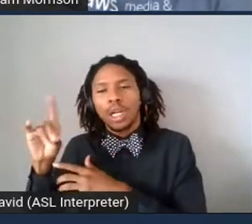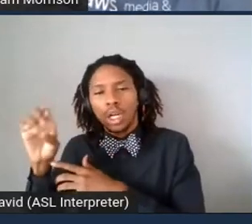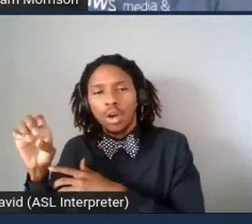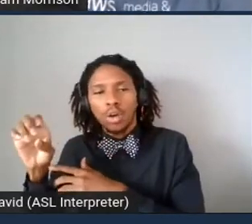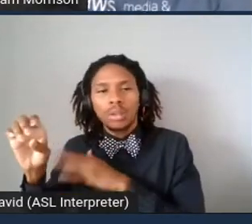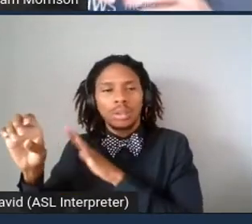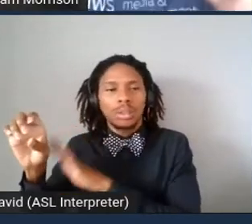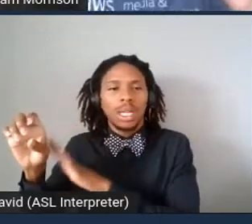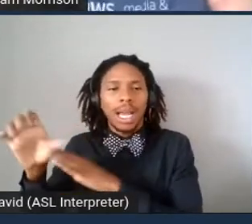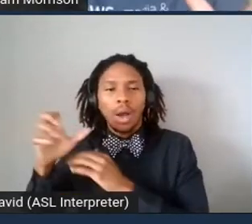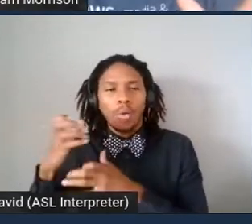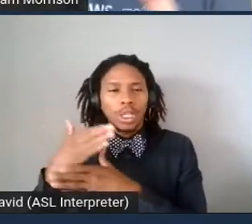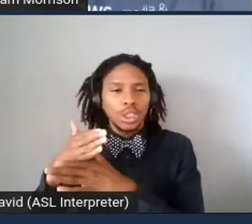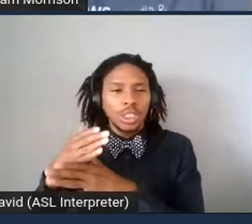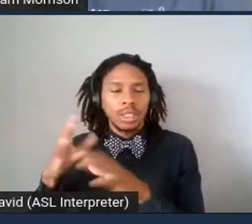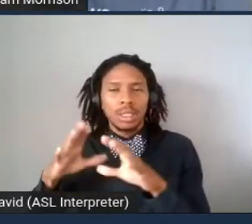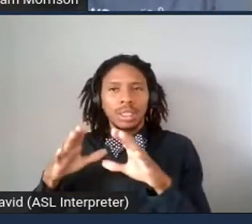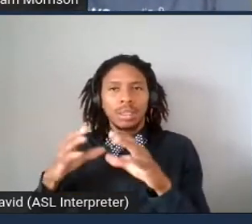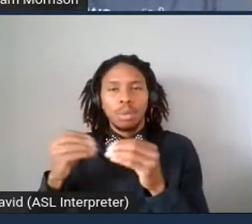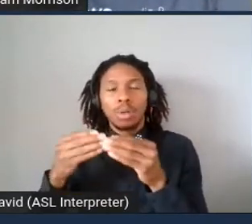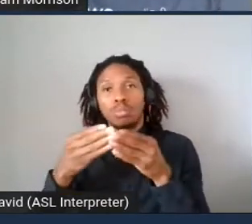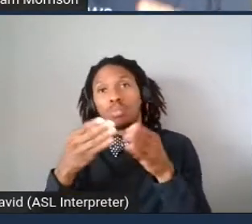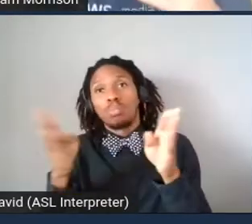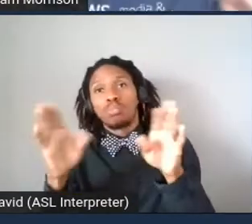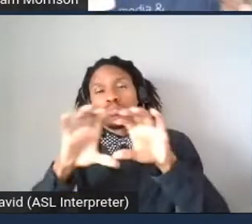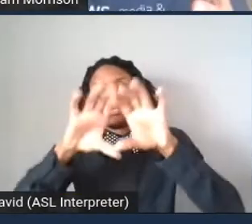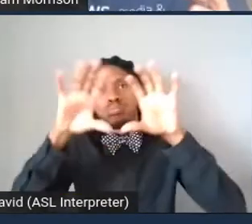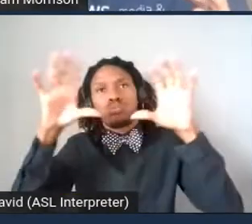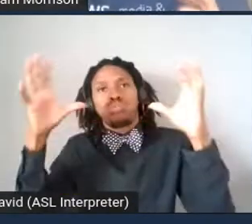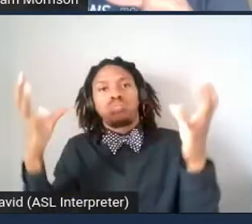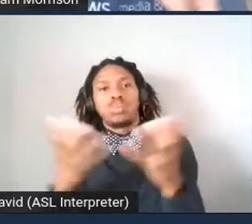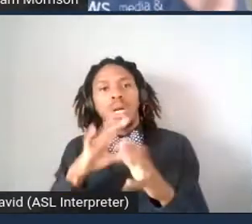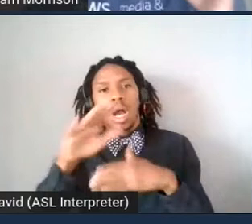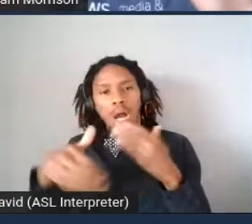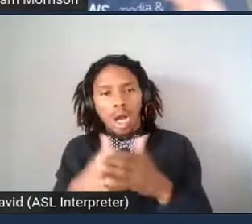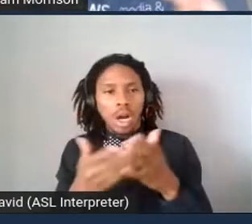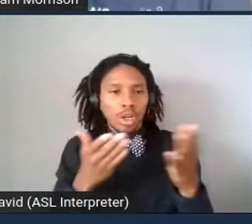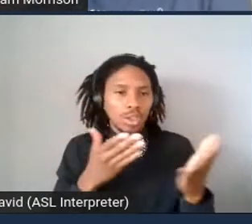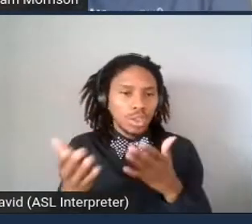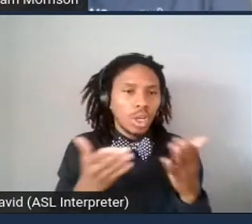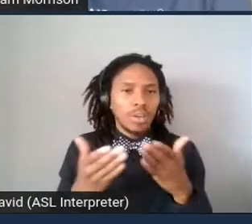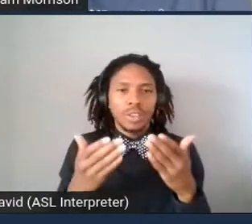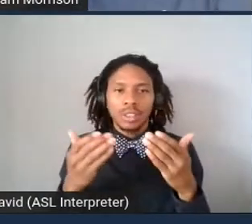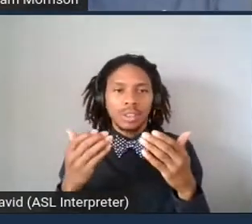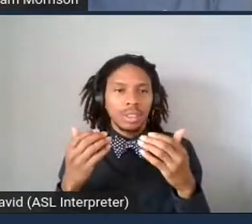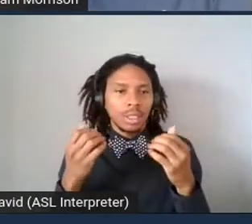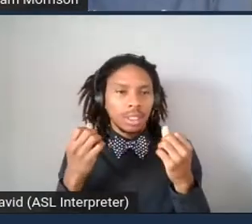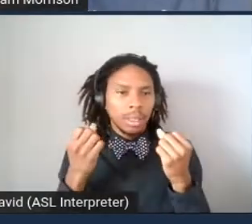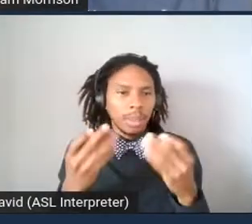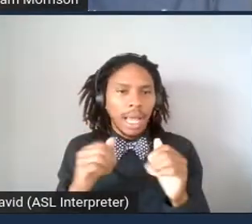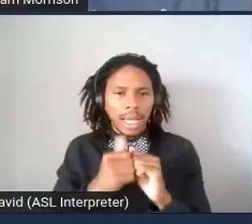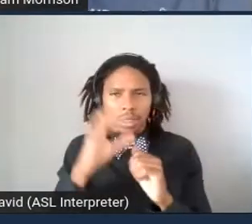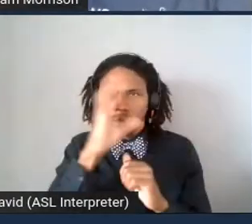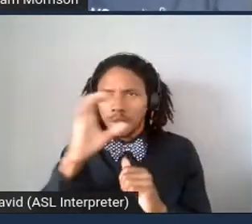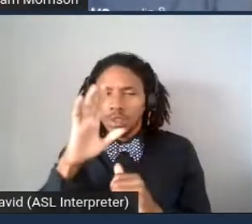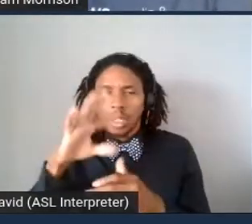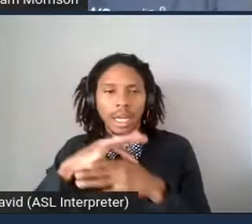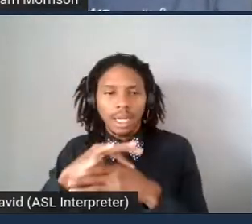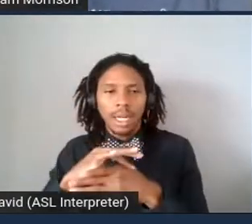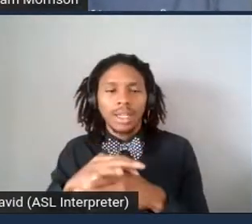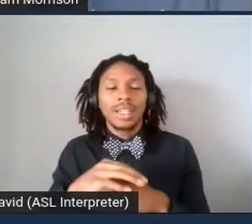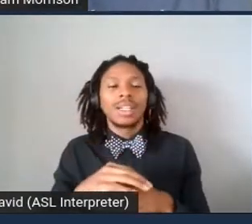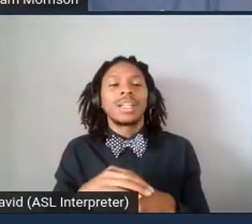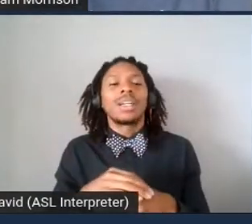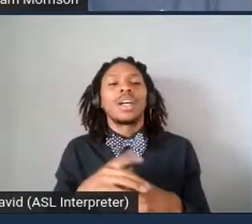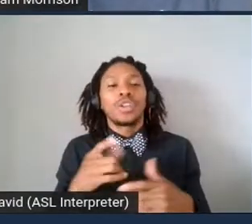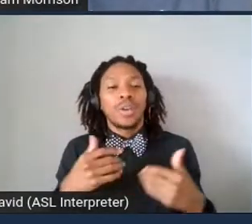wanted to share, which is the broader all services multimodal way to search through your content. You have